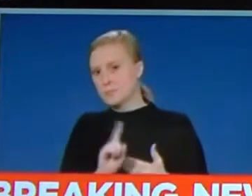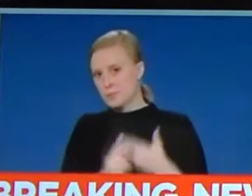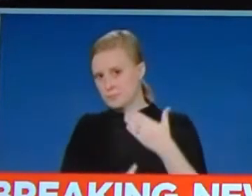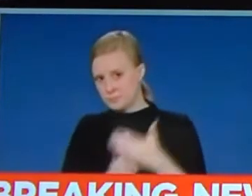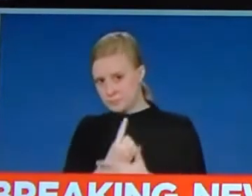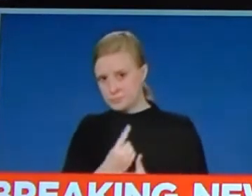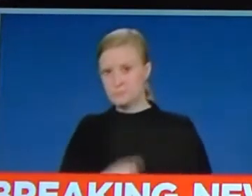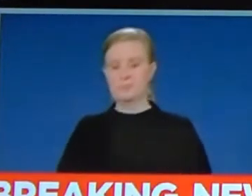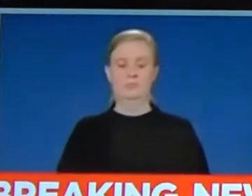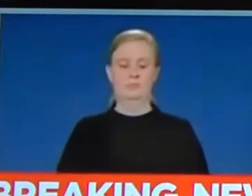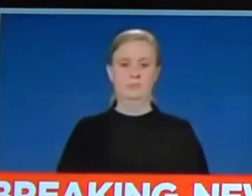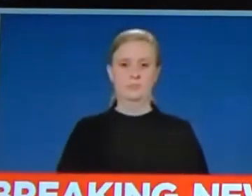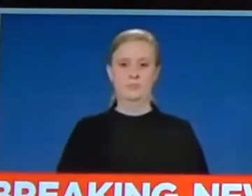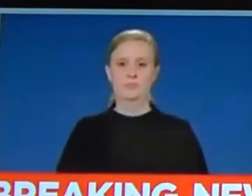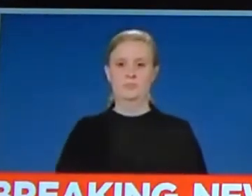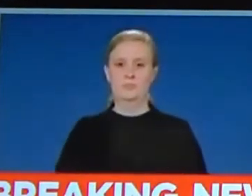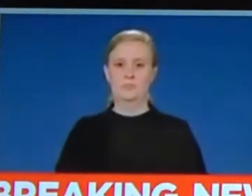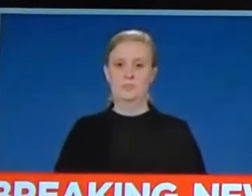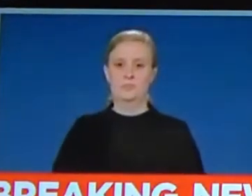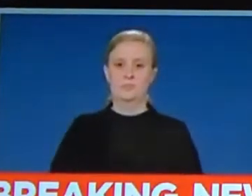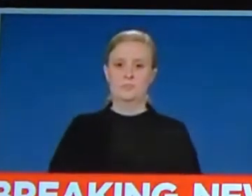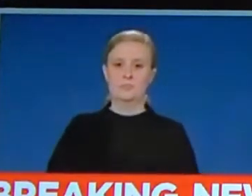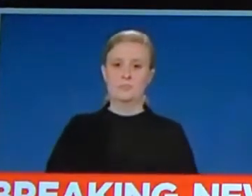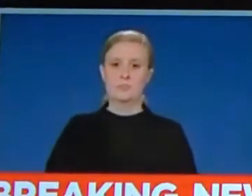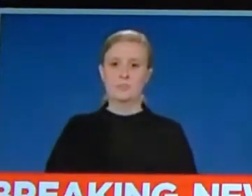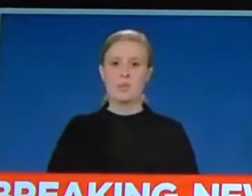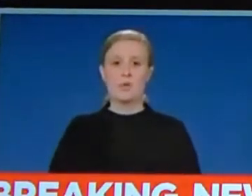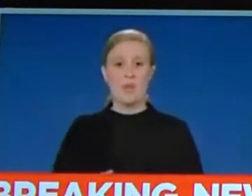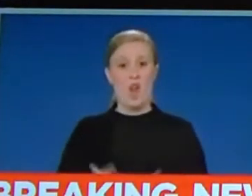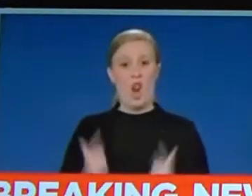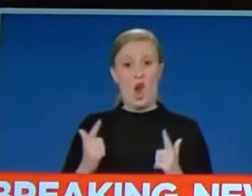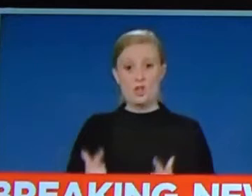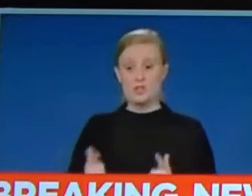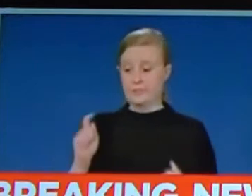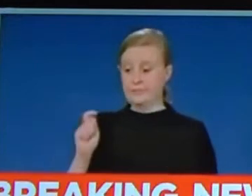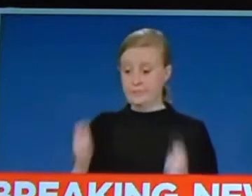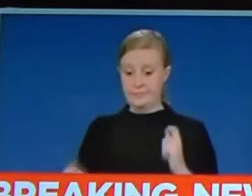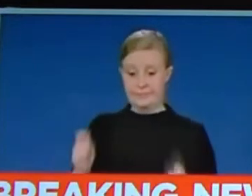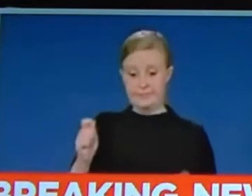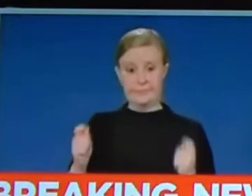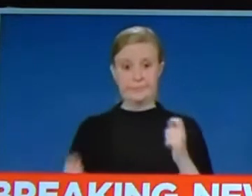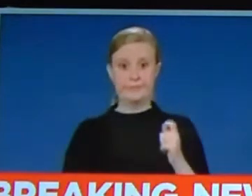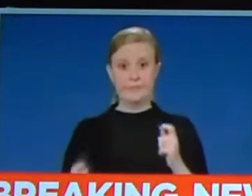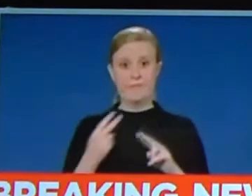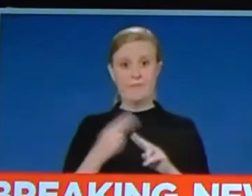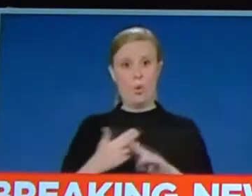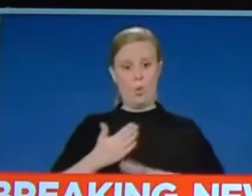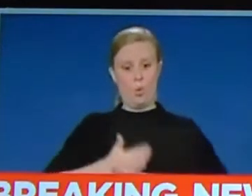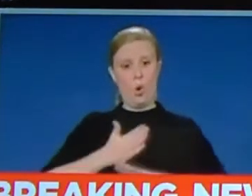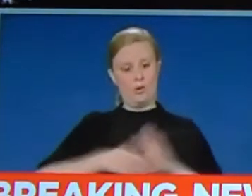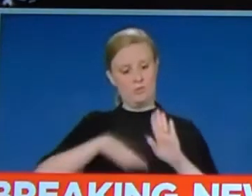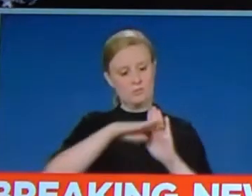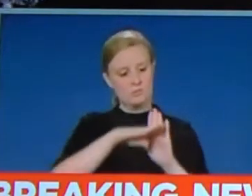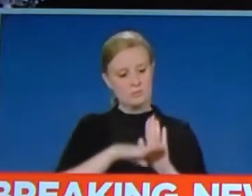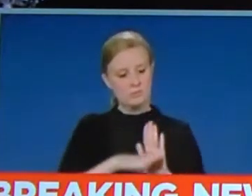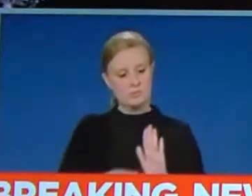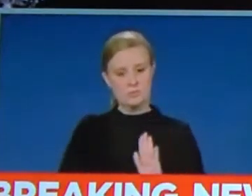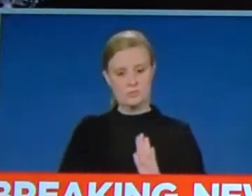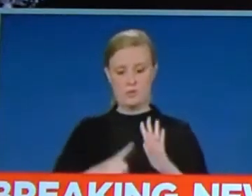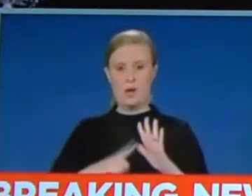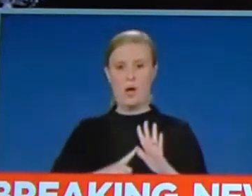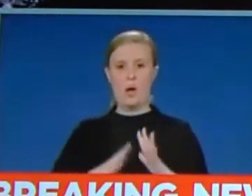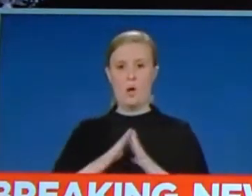and cooperative way, there have been a series of reforms to modern awards and the IR system. That's been